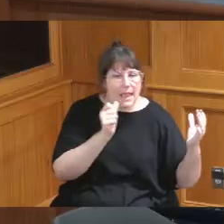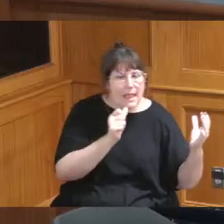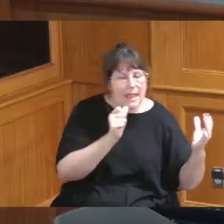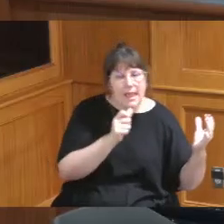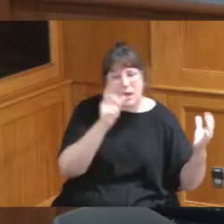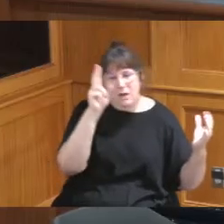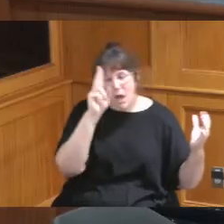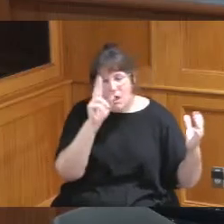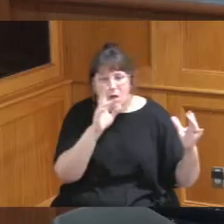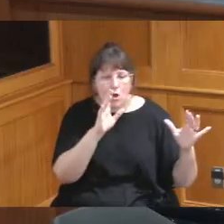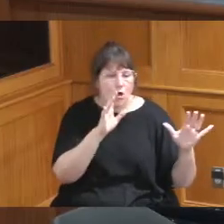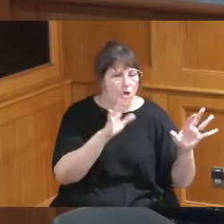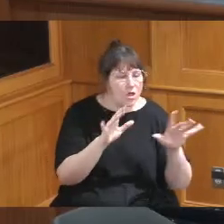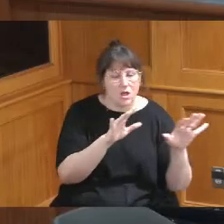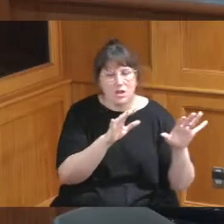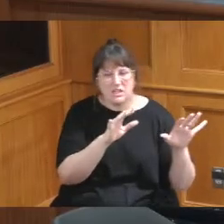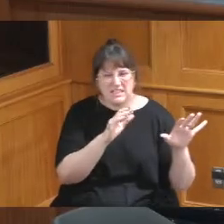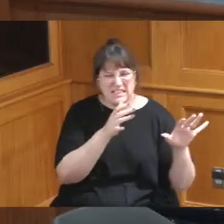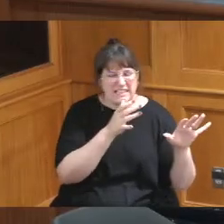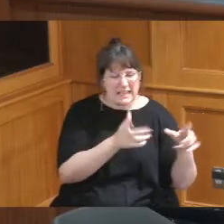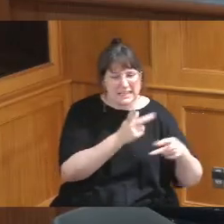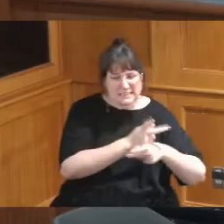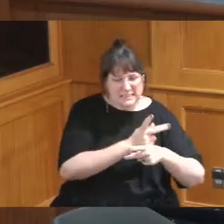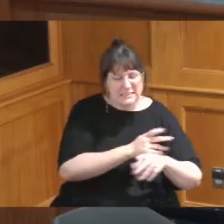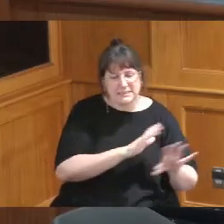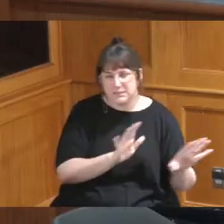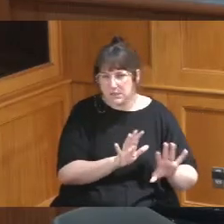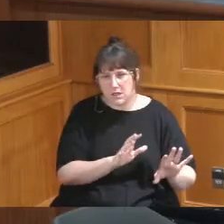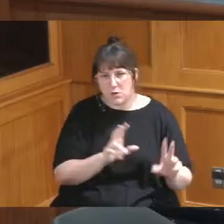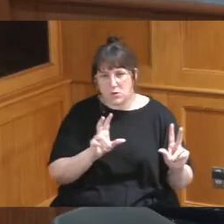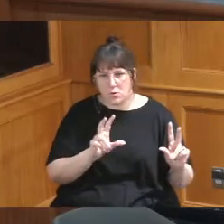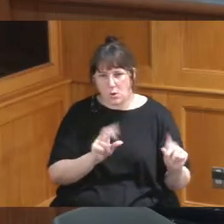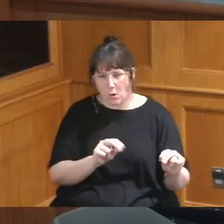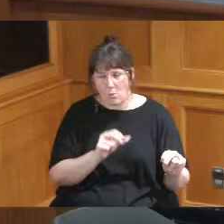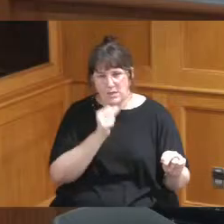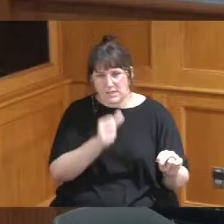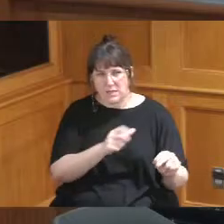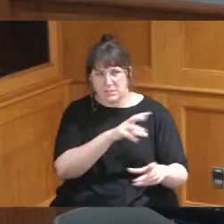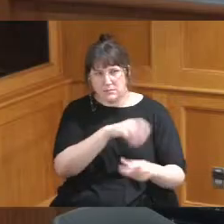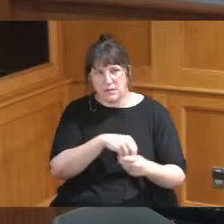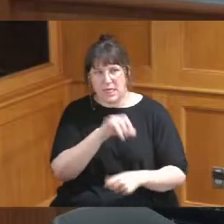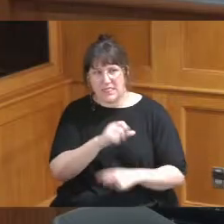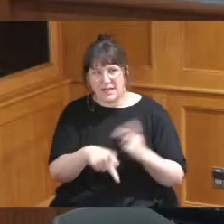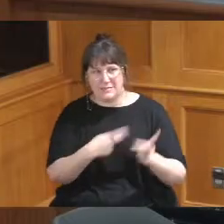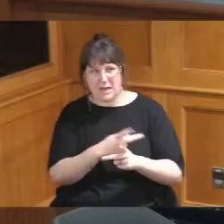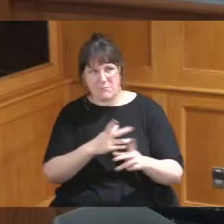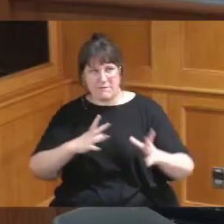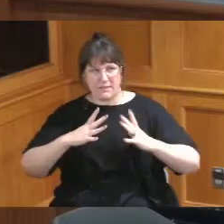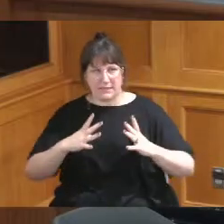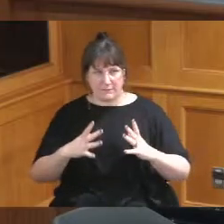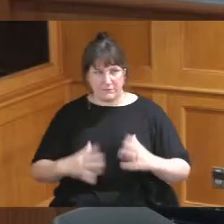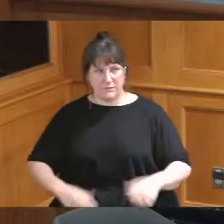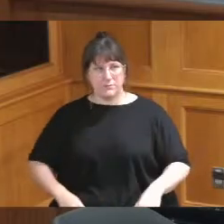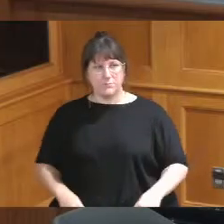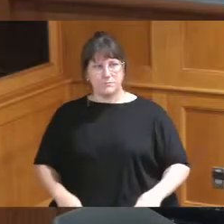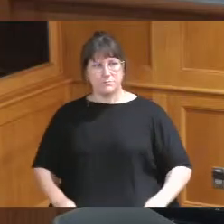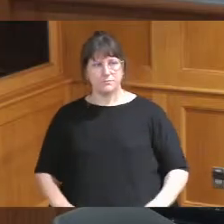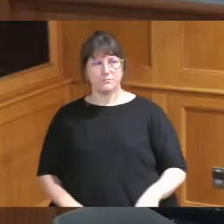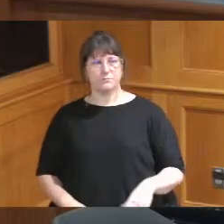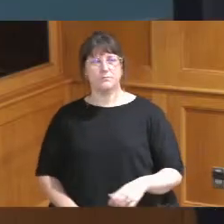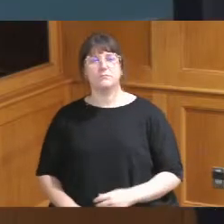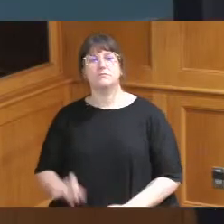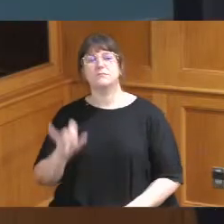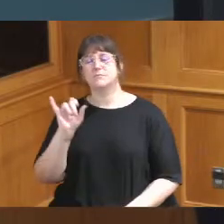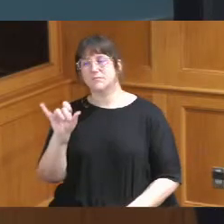child parent type or in parental loci relationship, it does not contemplate that type of leave. Okay, so this is, so you've